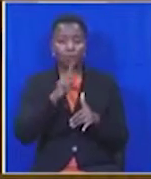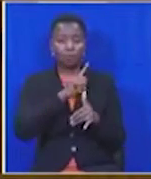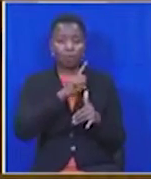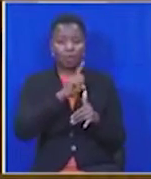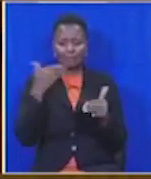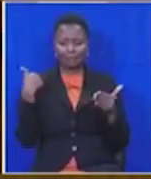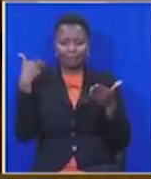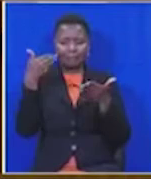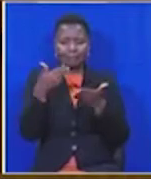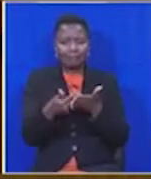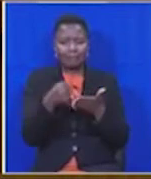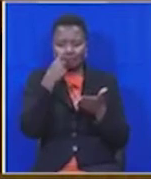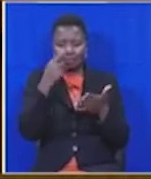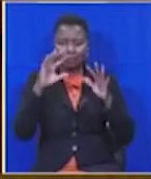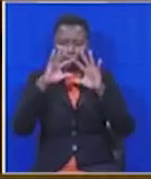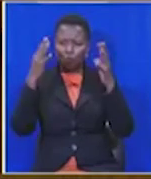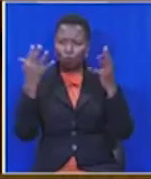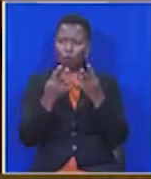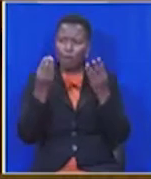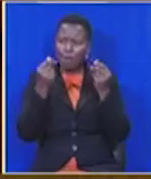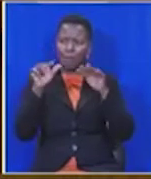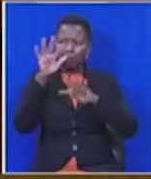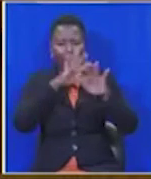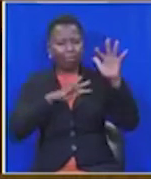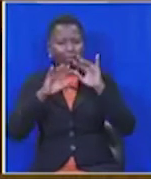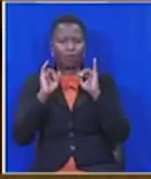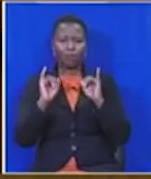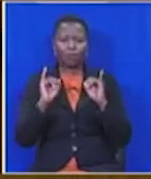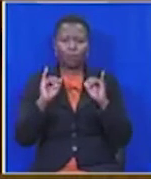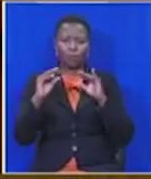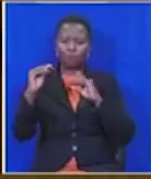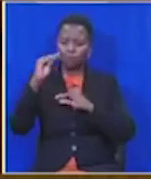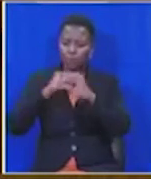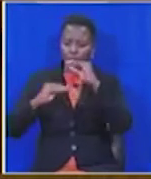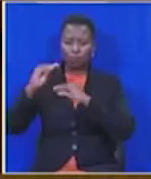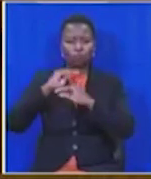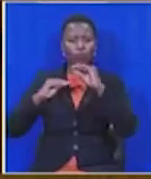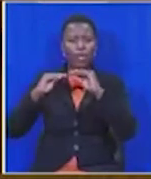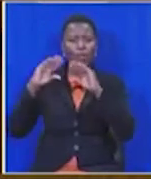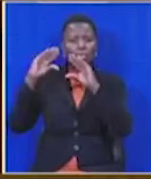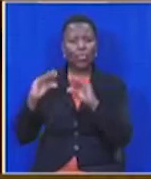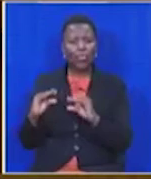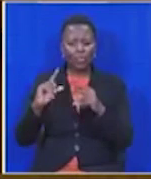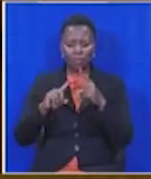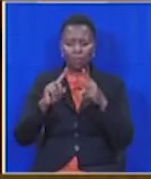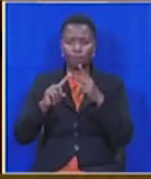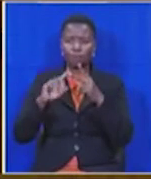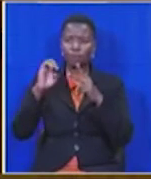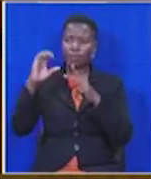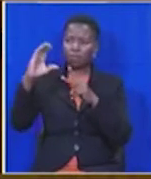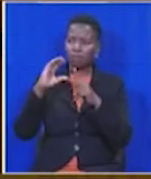and uncertain global environment. Depressed trade, limited trade finance, lower global